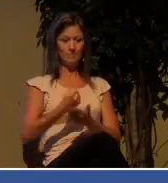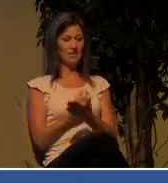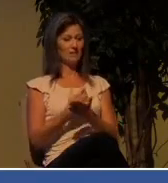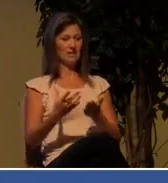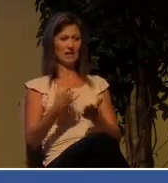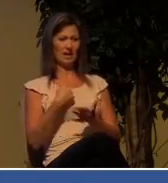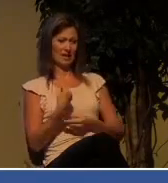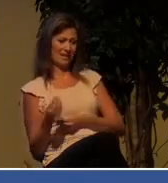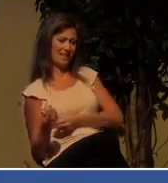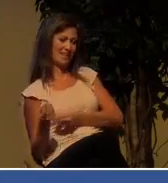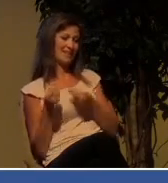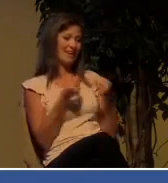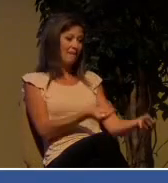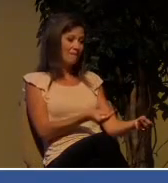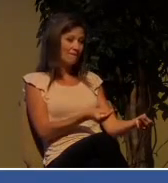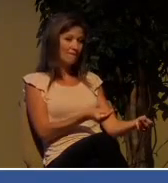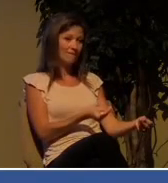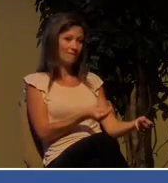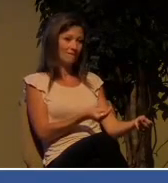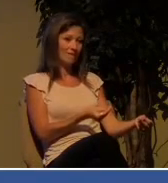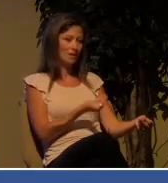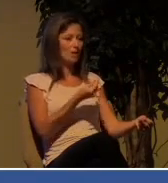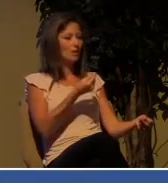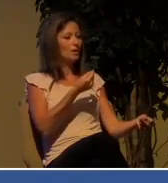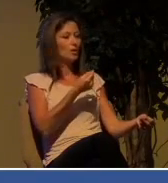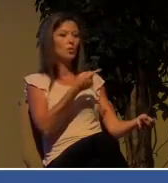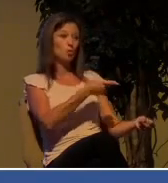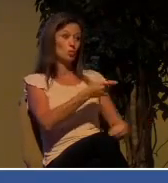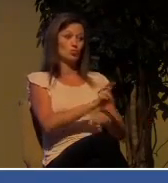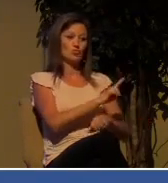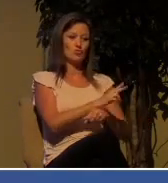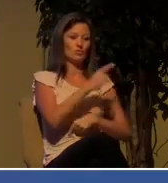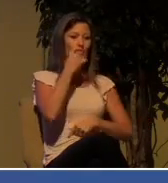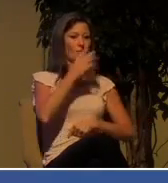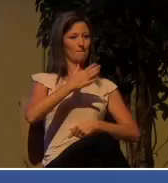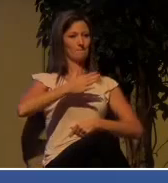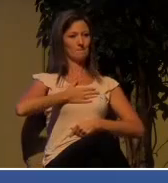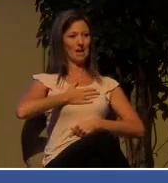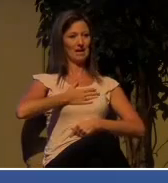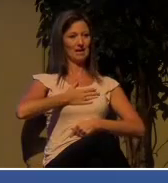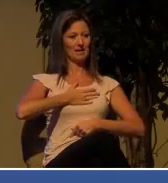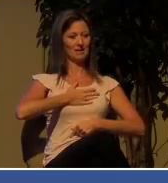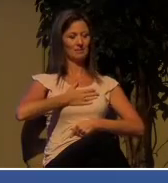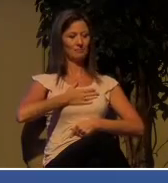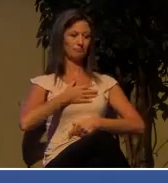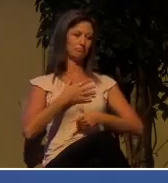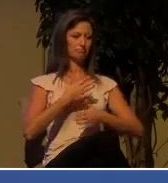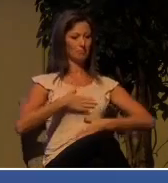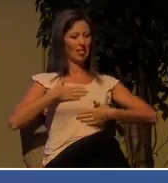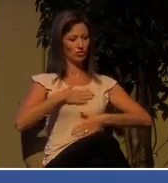life to accomplish my good pleasure in the lives of others.